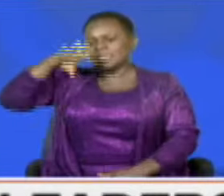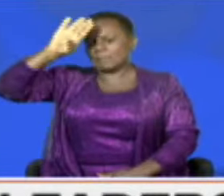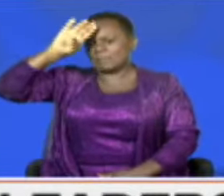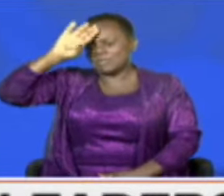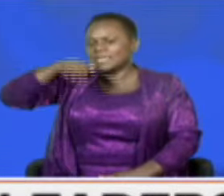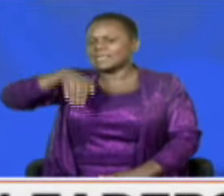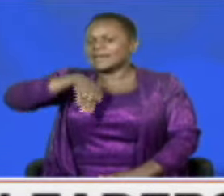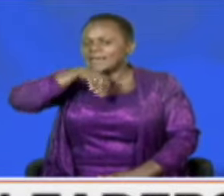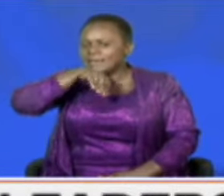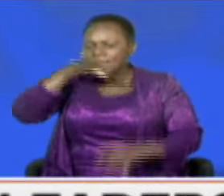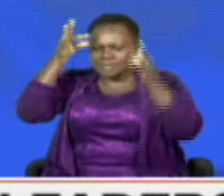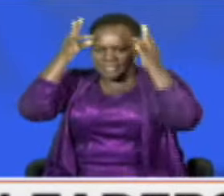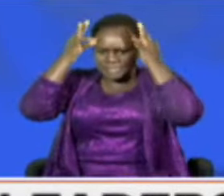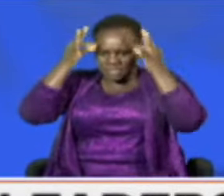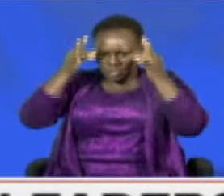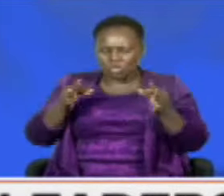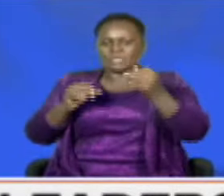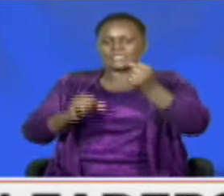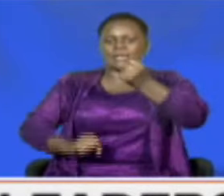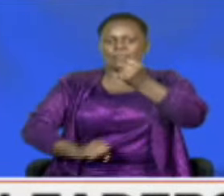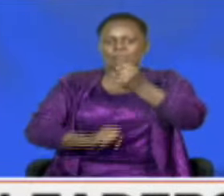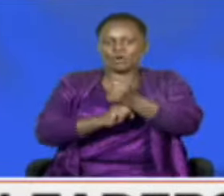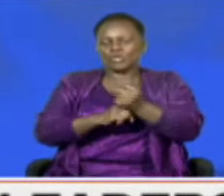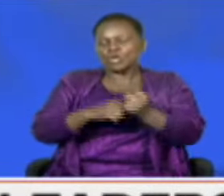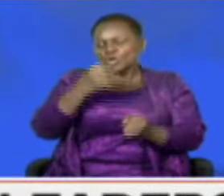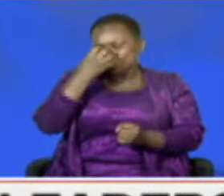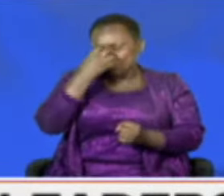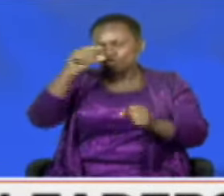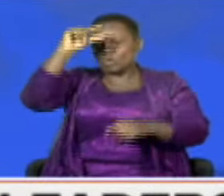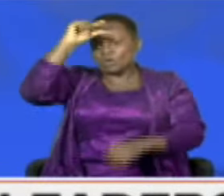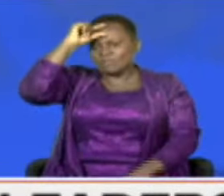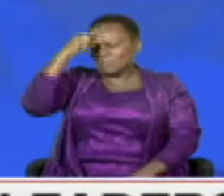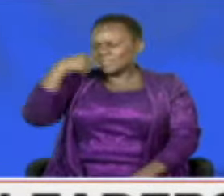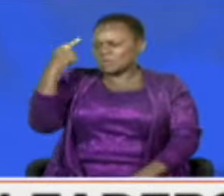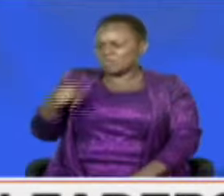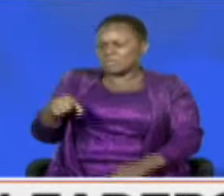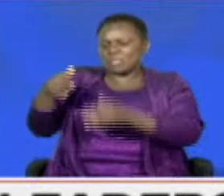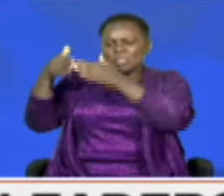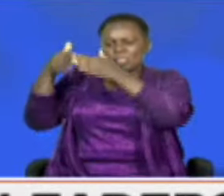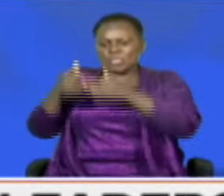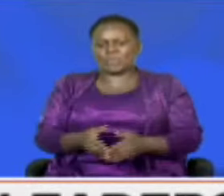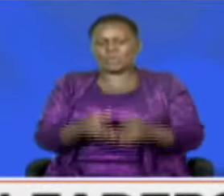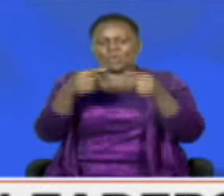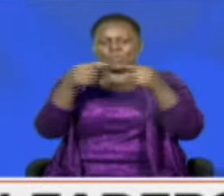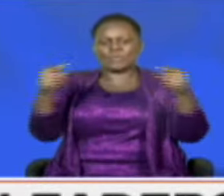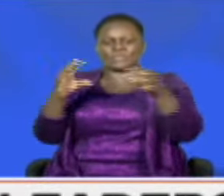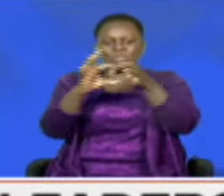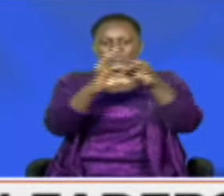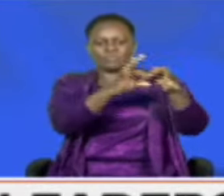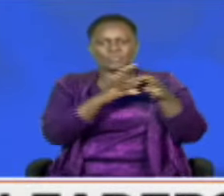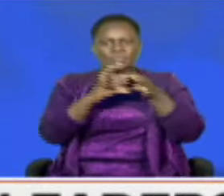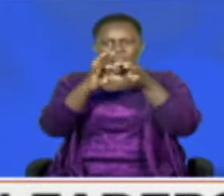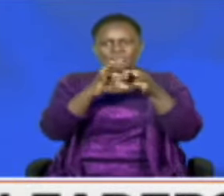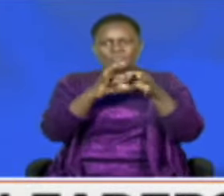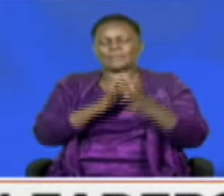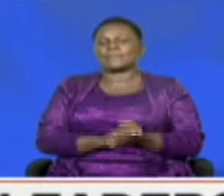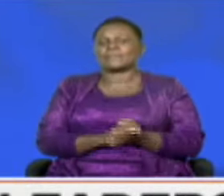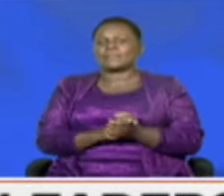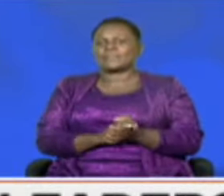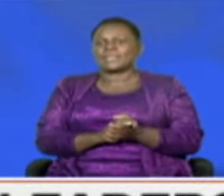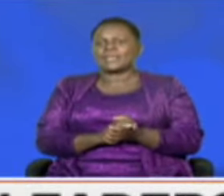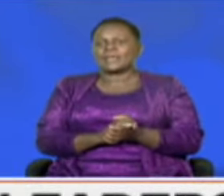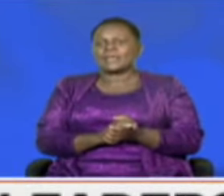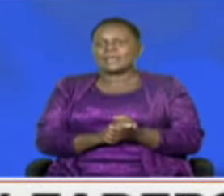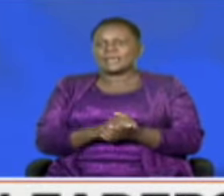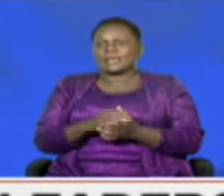in Raila Odinga's decision to support Ruto's government, calling it a violation of the opposition coalition's principles. Jamaa hataki